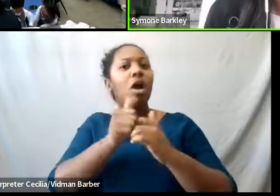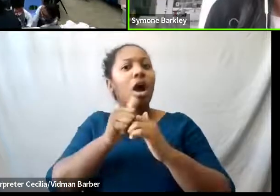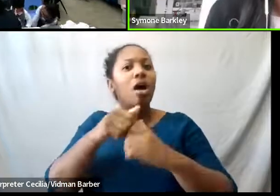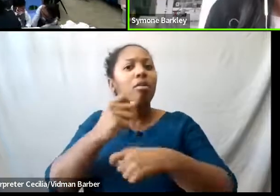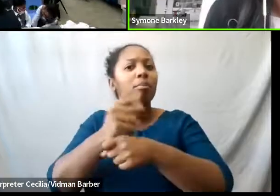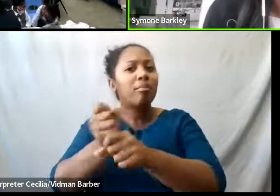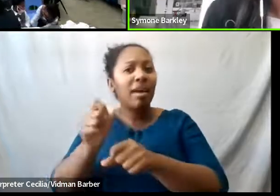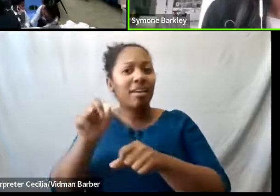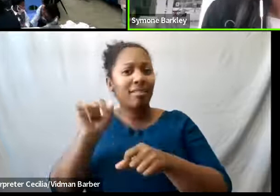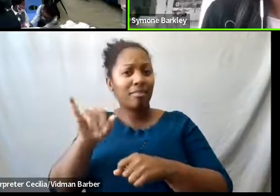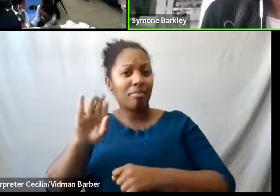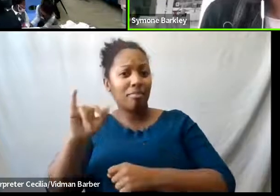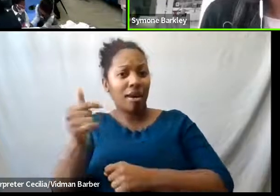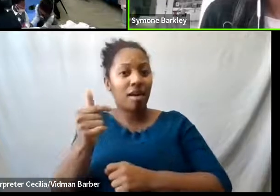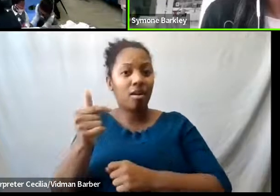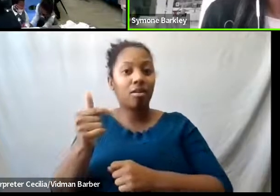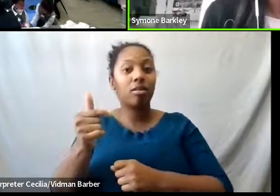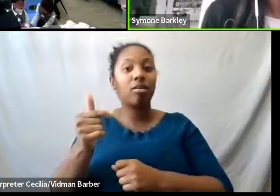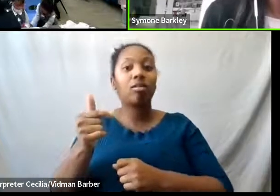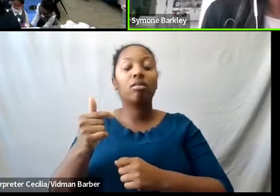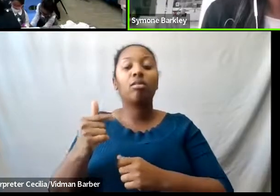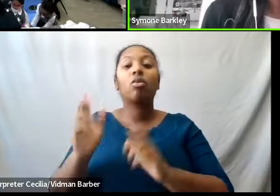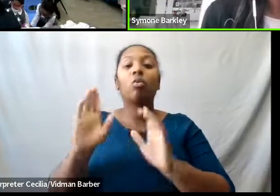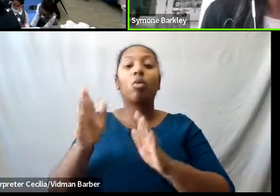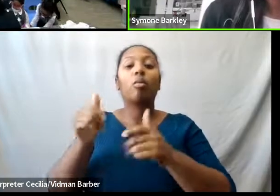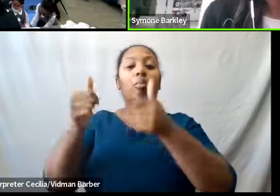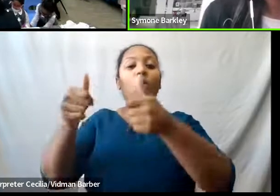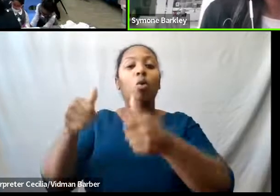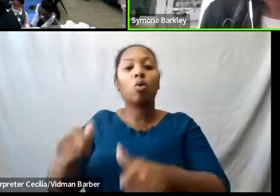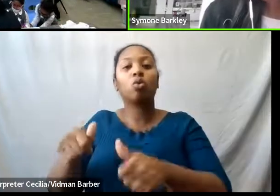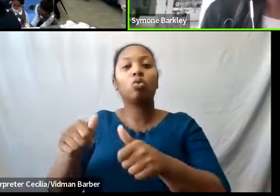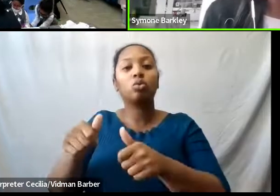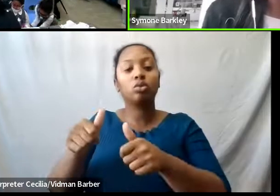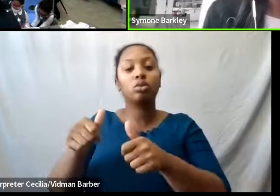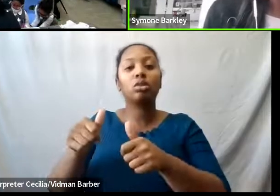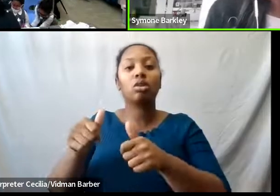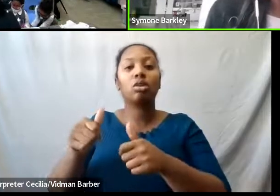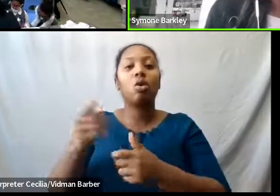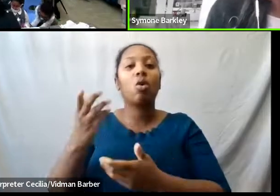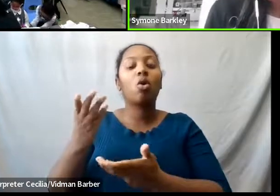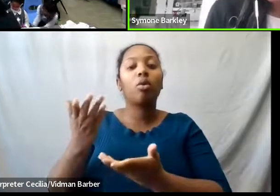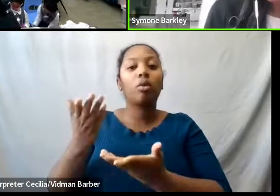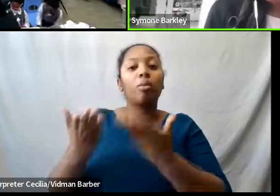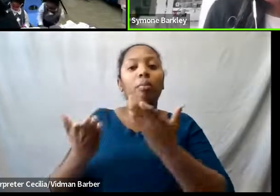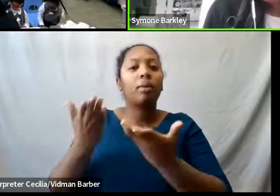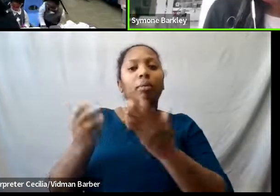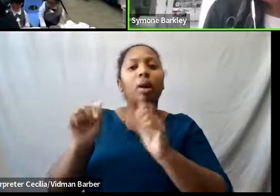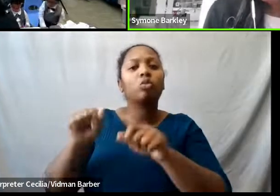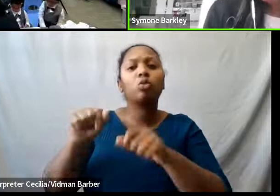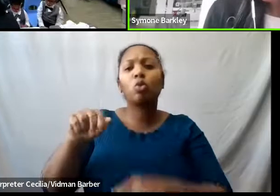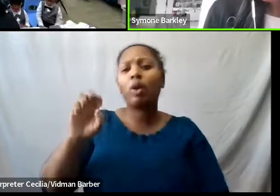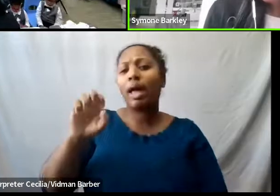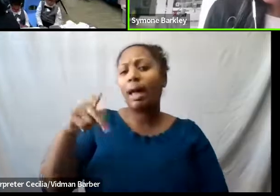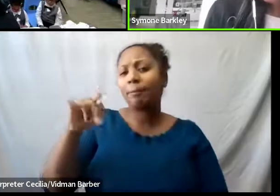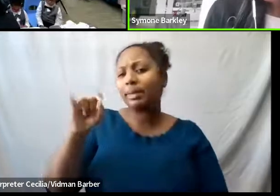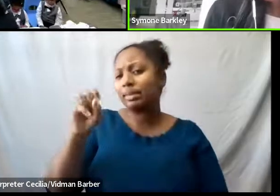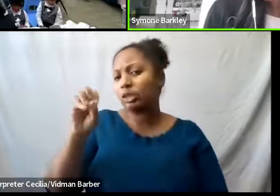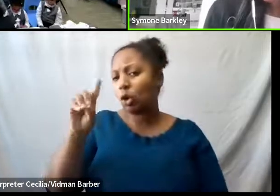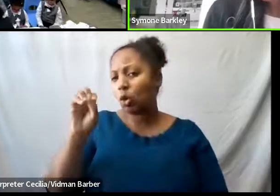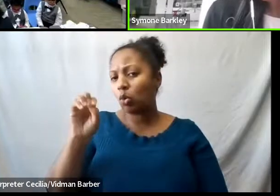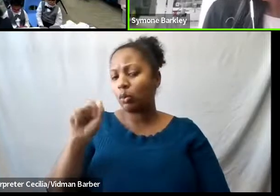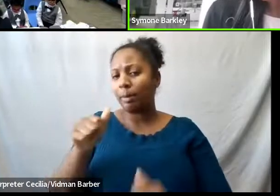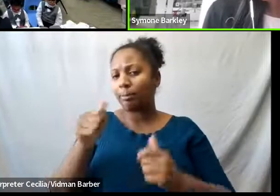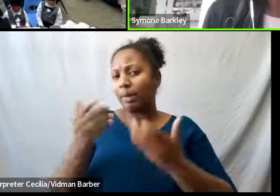we actually have it on one of the BIMS Bites episodes. And so we could probably make sure that we get that dropped into the chat